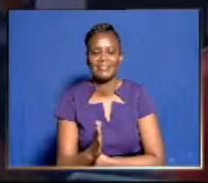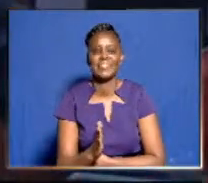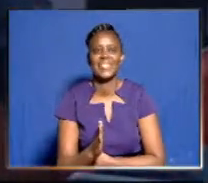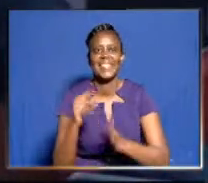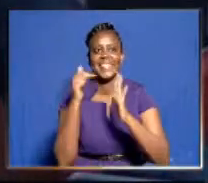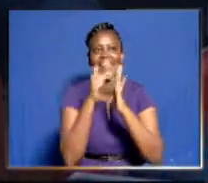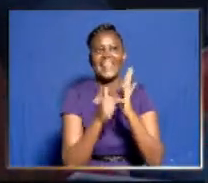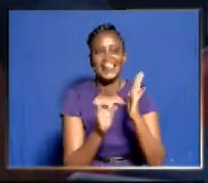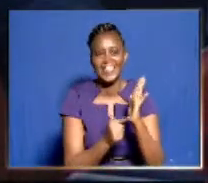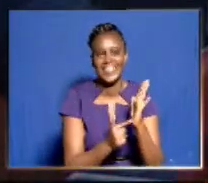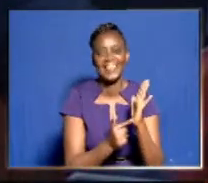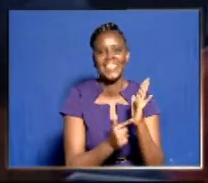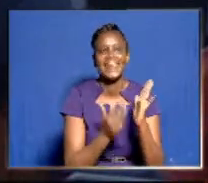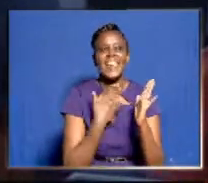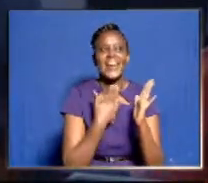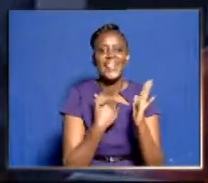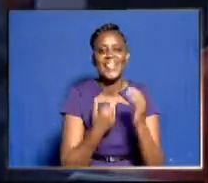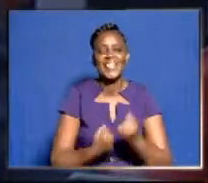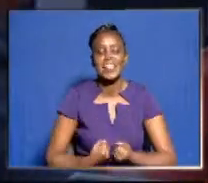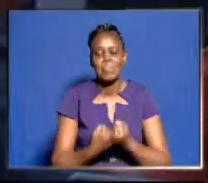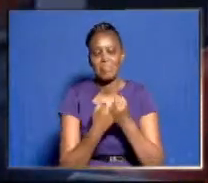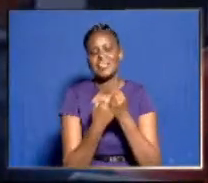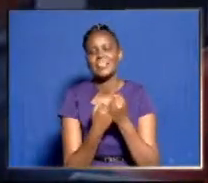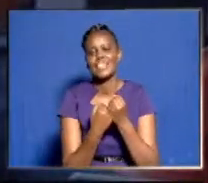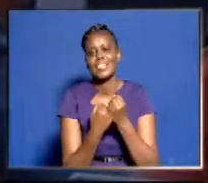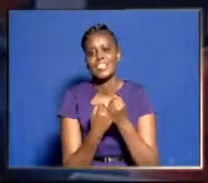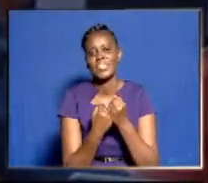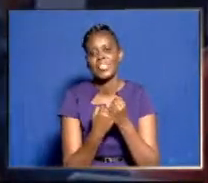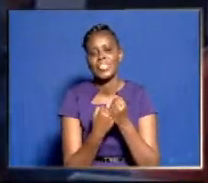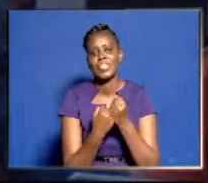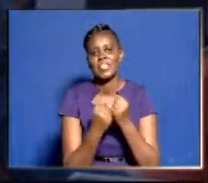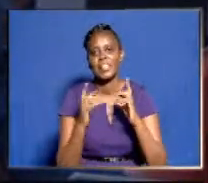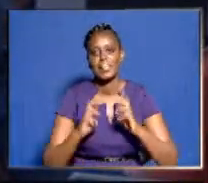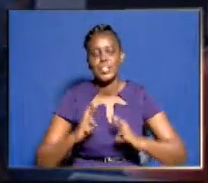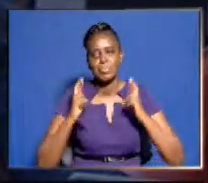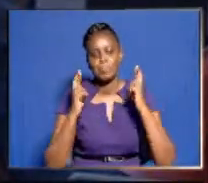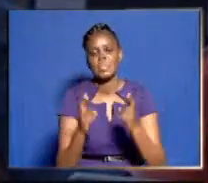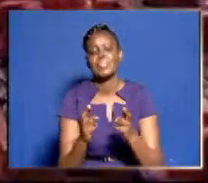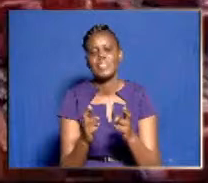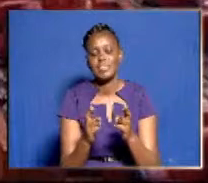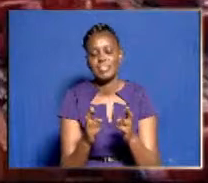remarks, I want to support this report.